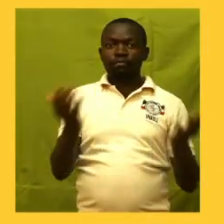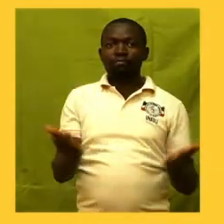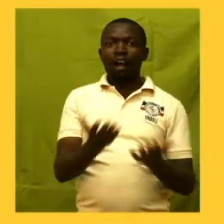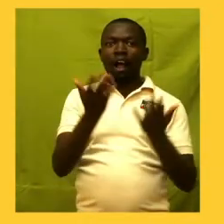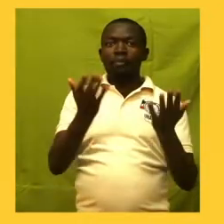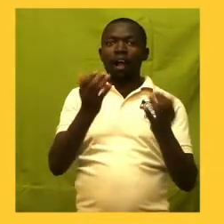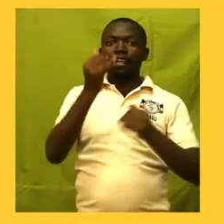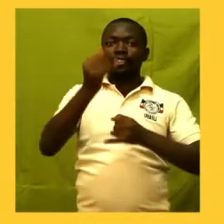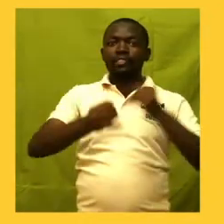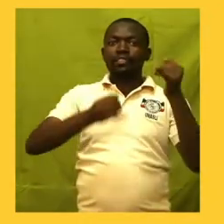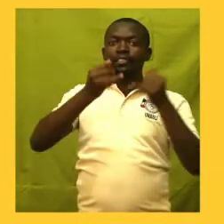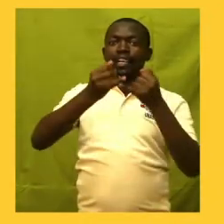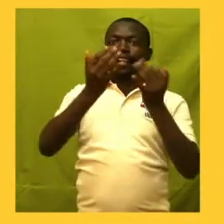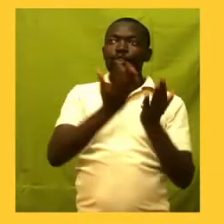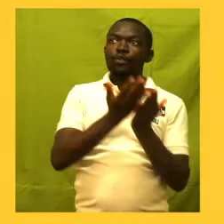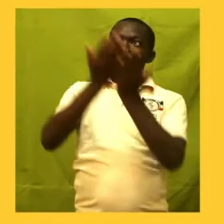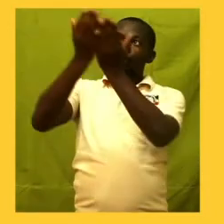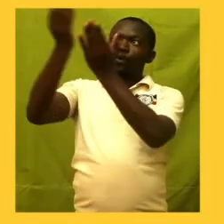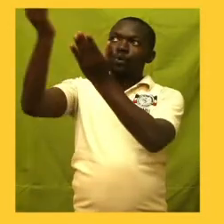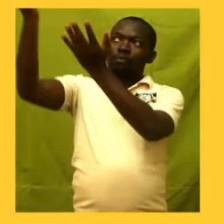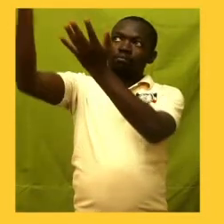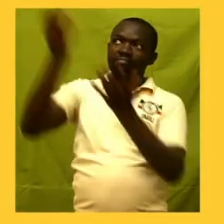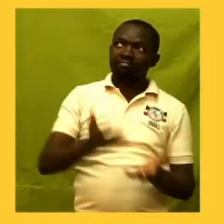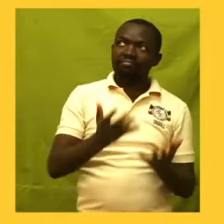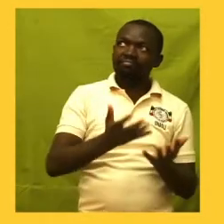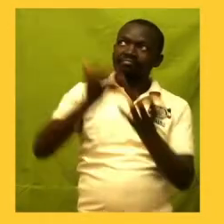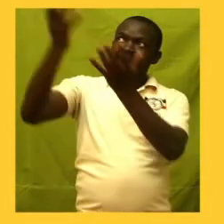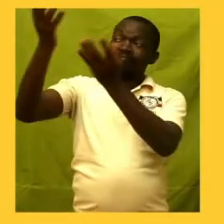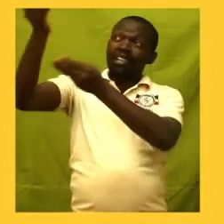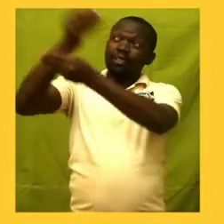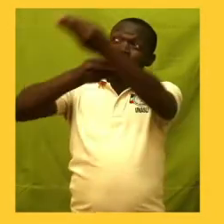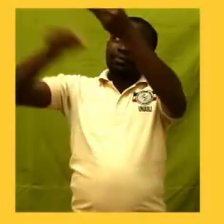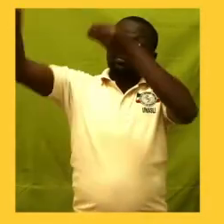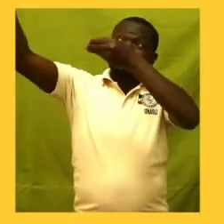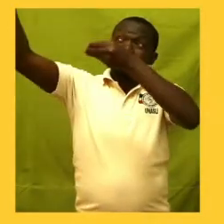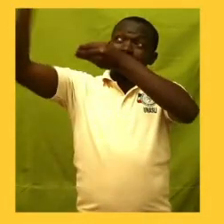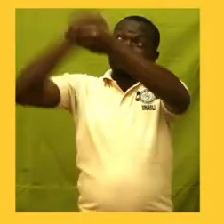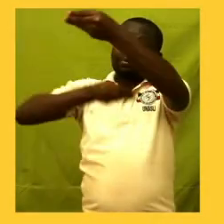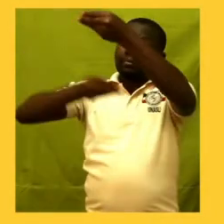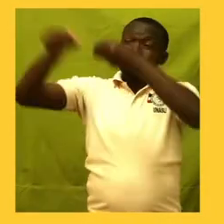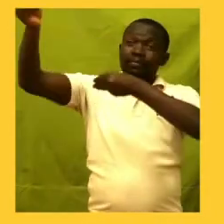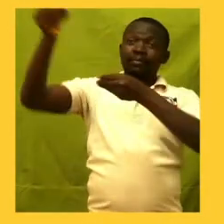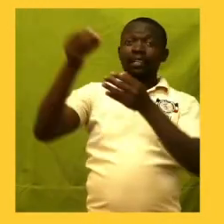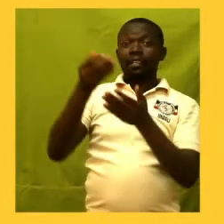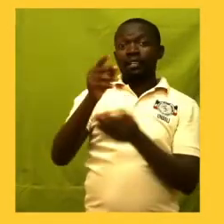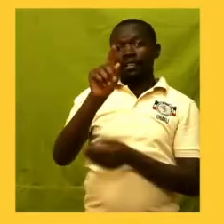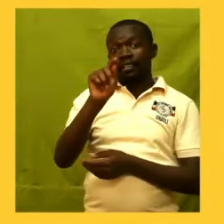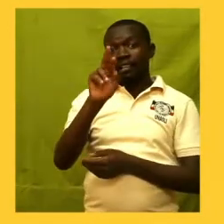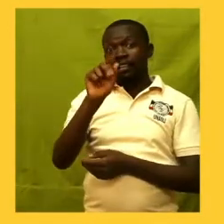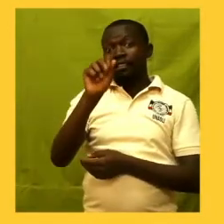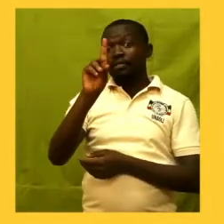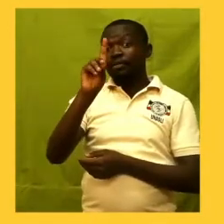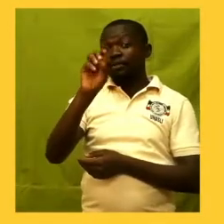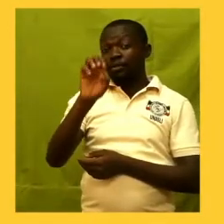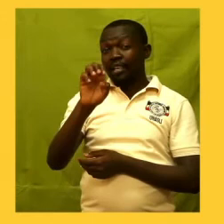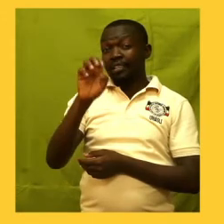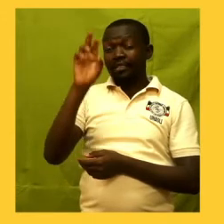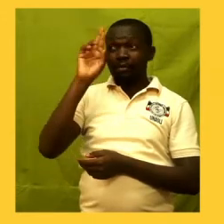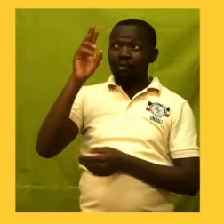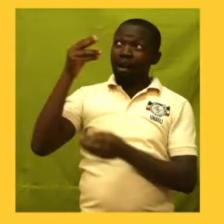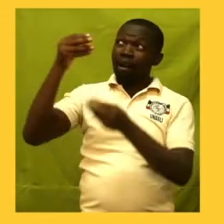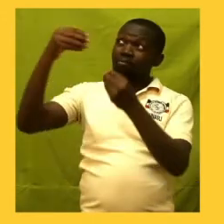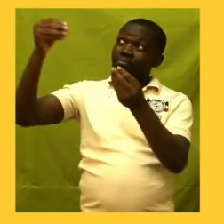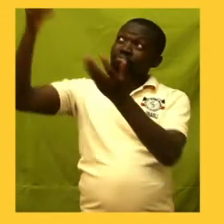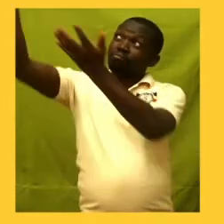Remember we said some goods come from Europe to Africa and from Africa to Europe. So they promote